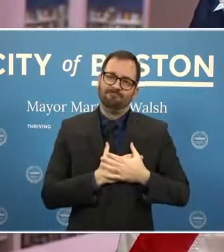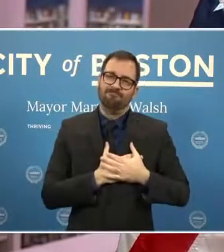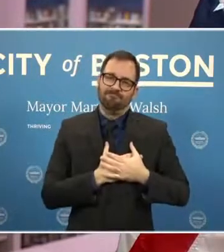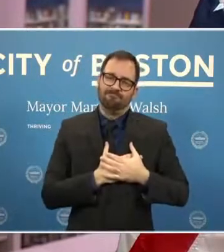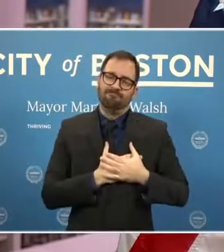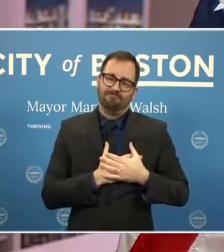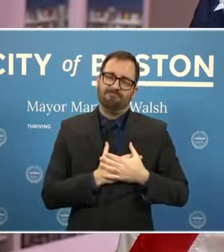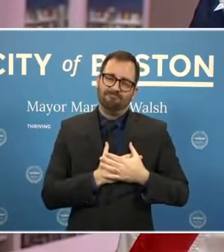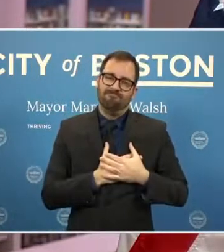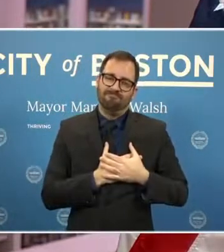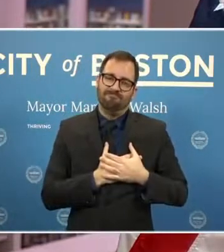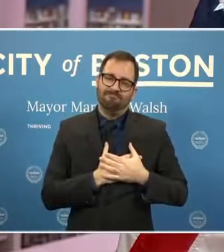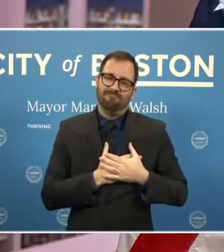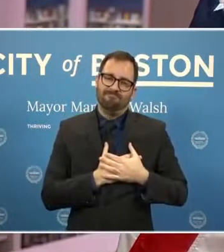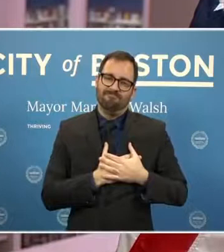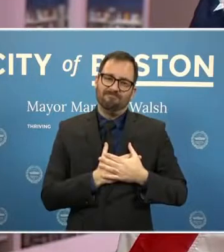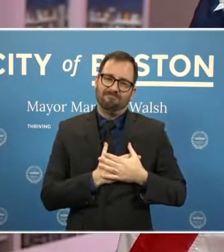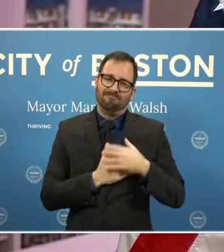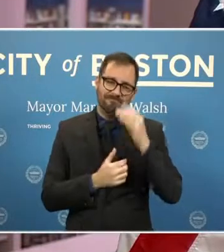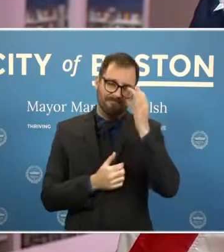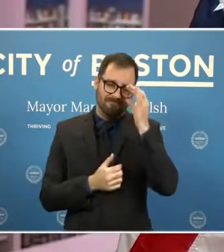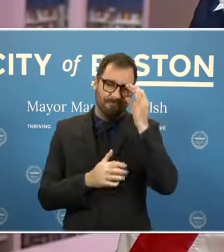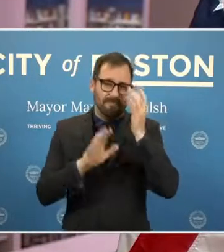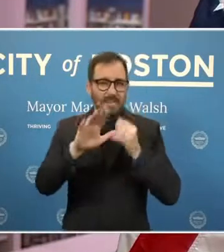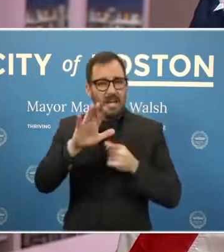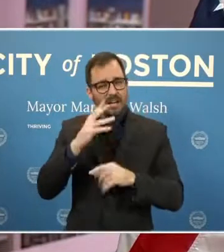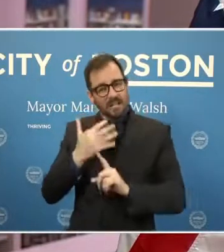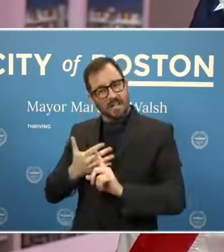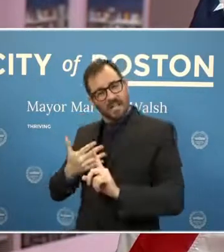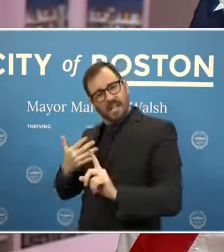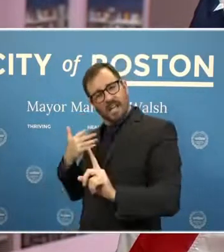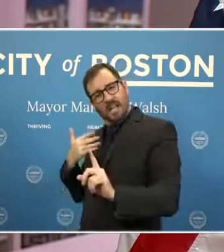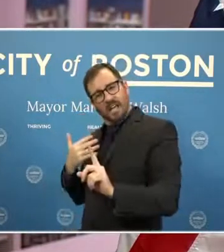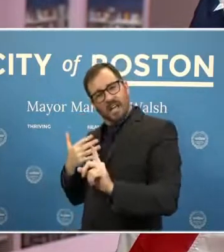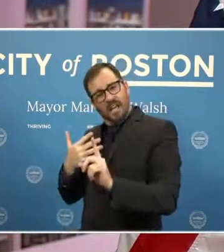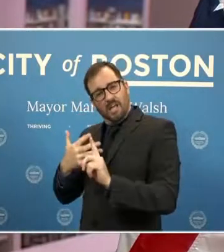city is hopeful, and the state of our city is deep down Boston strong.